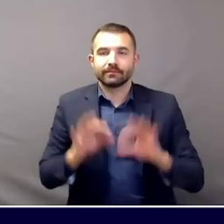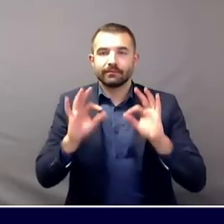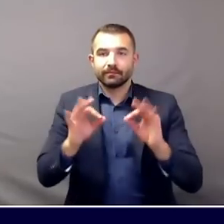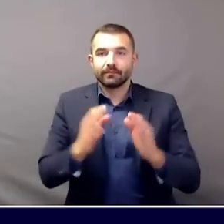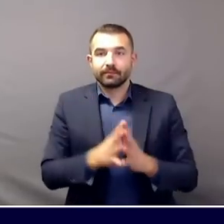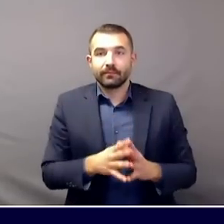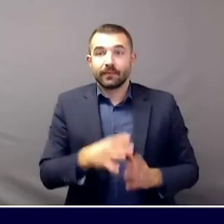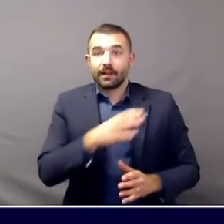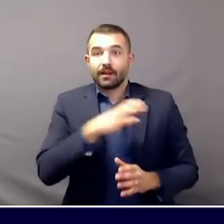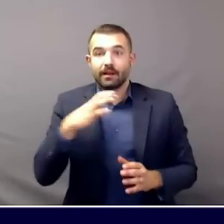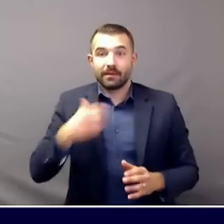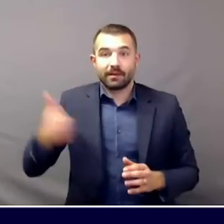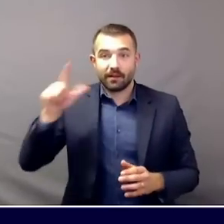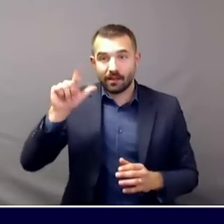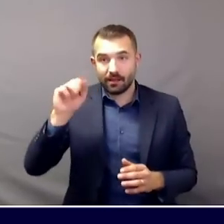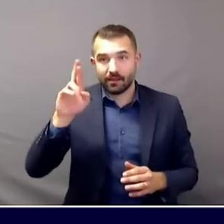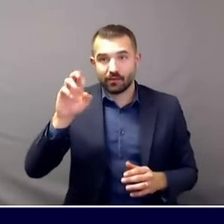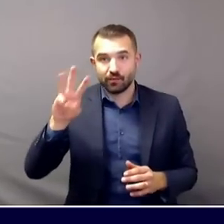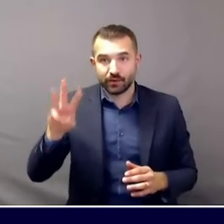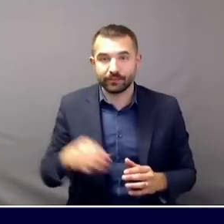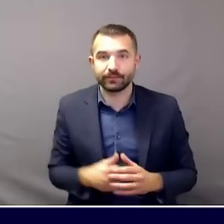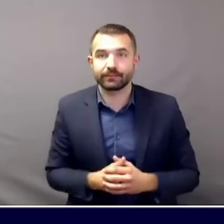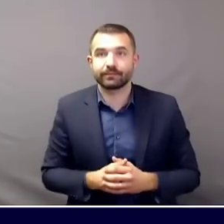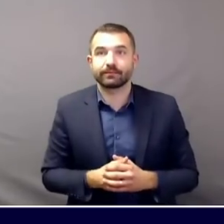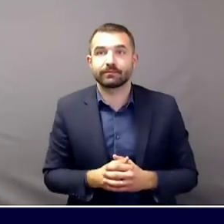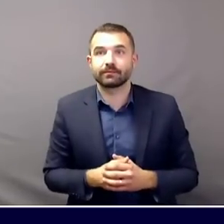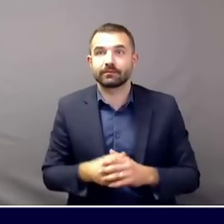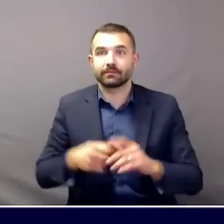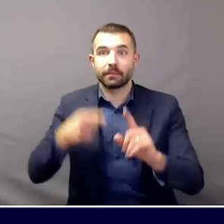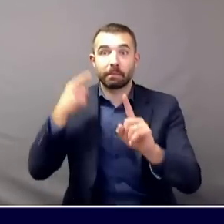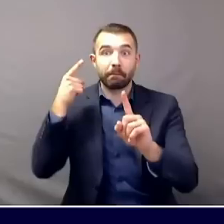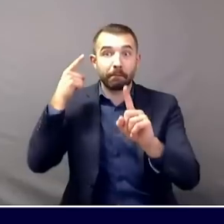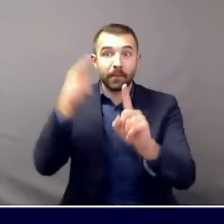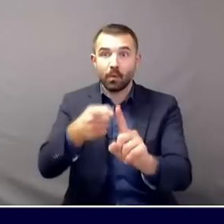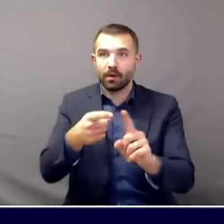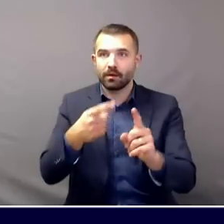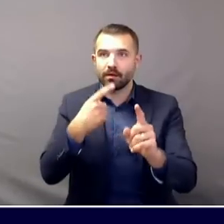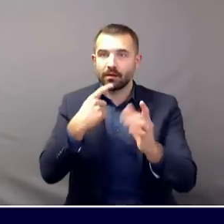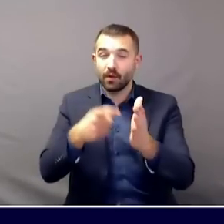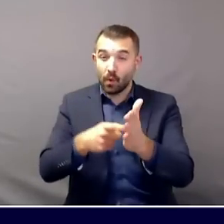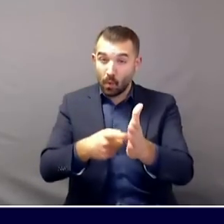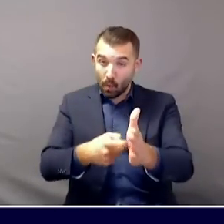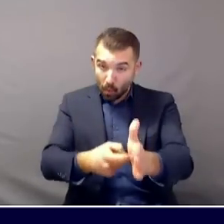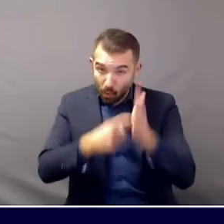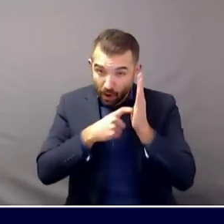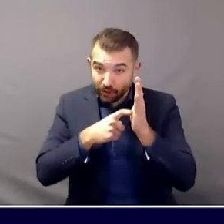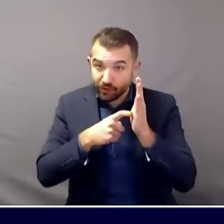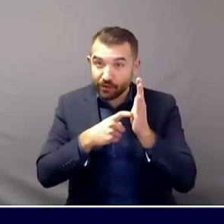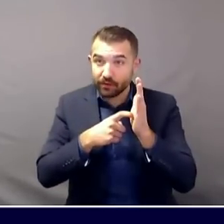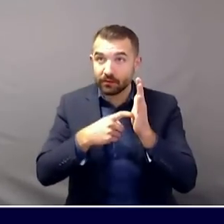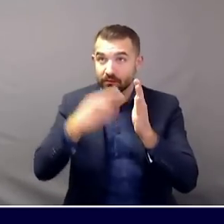guess. Is it a requirement for non-schools to report if they do have coronavirus or more than 3